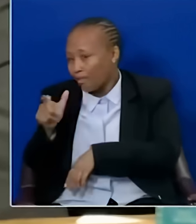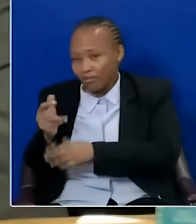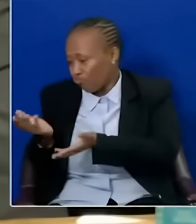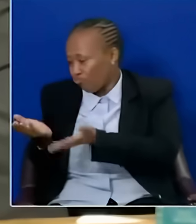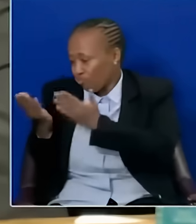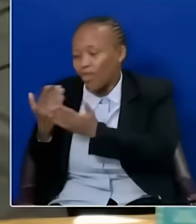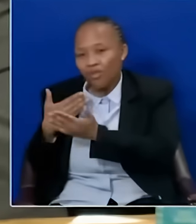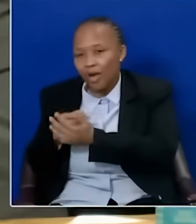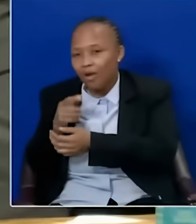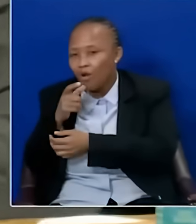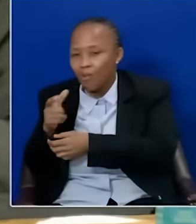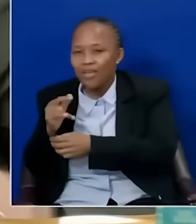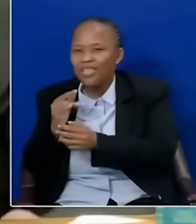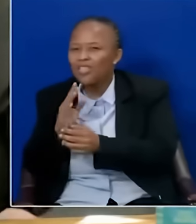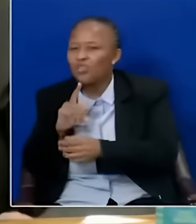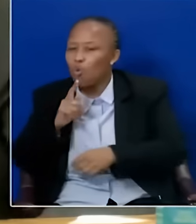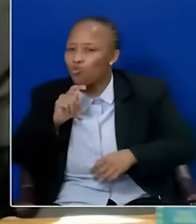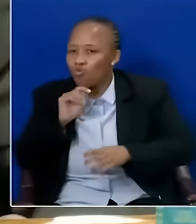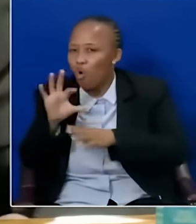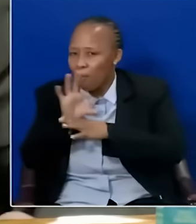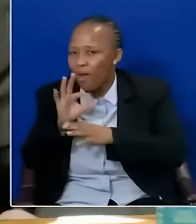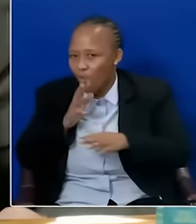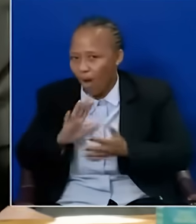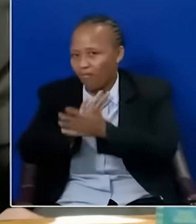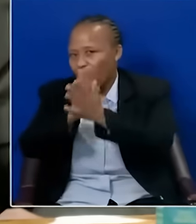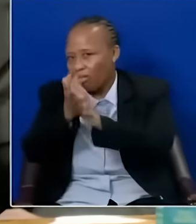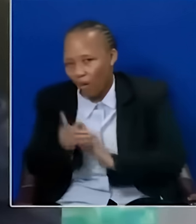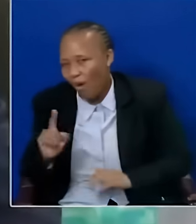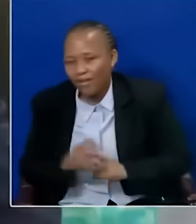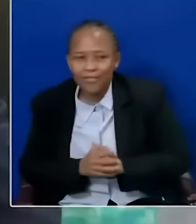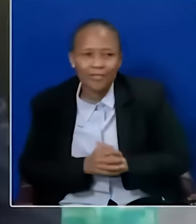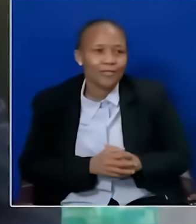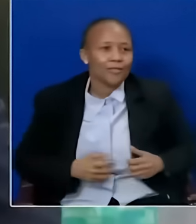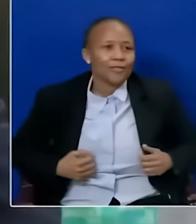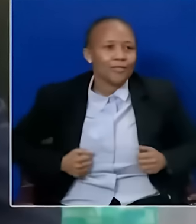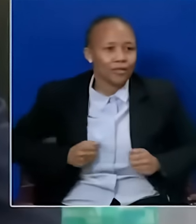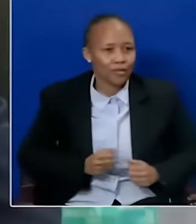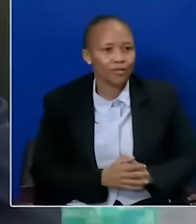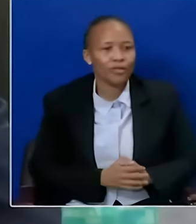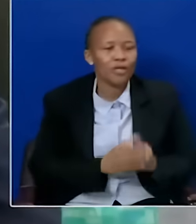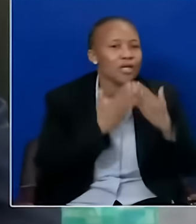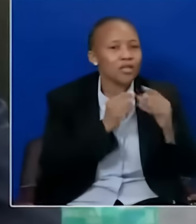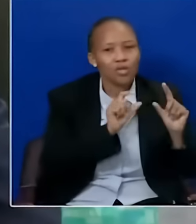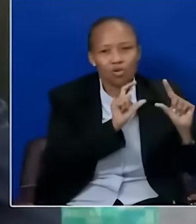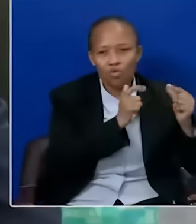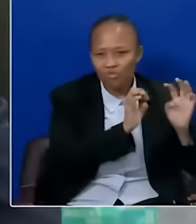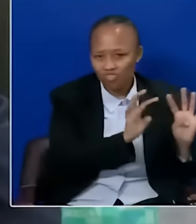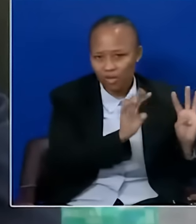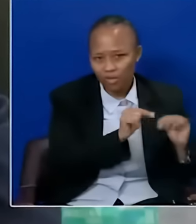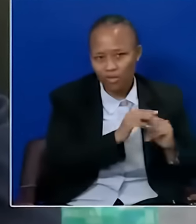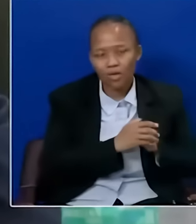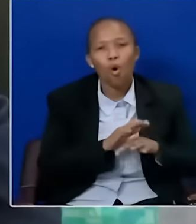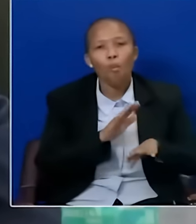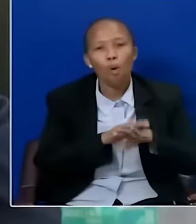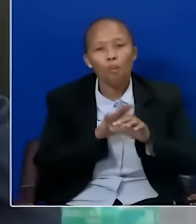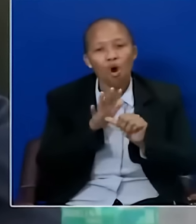or just a sloppy error? Thank you, Commissioners. My emphasis on the 10.1, the bullet. In